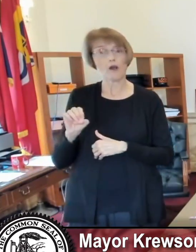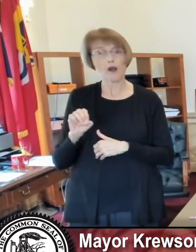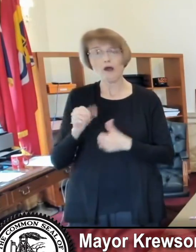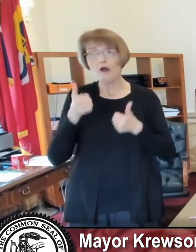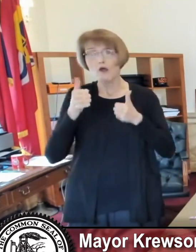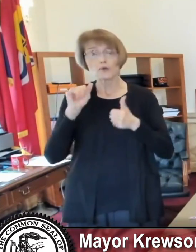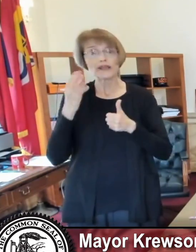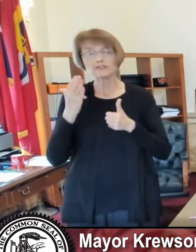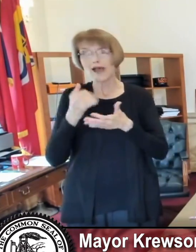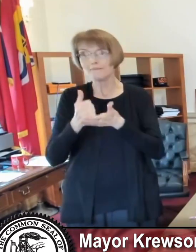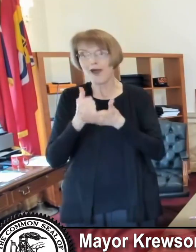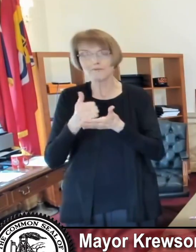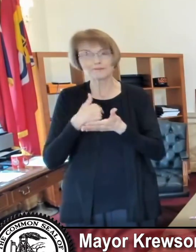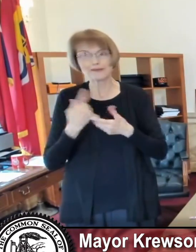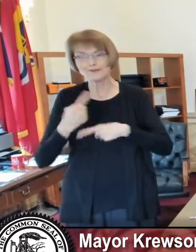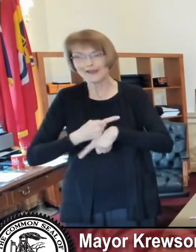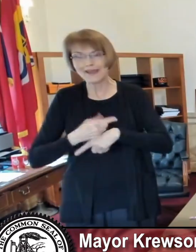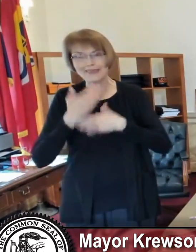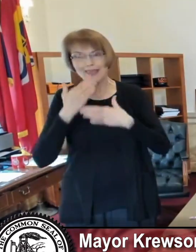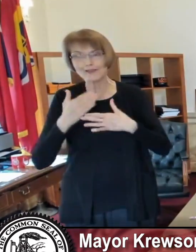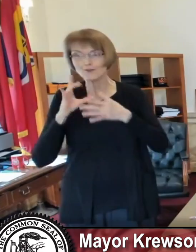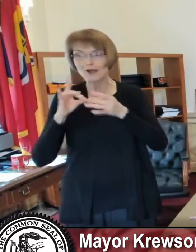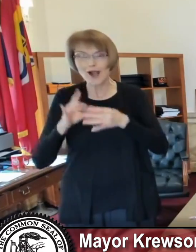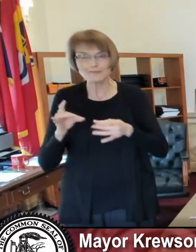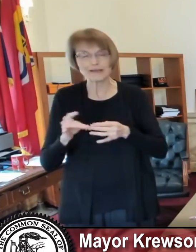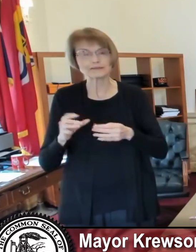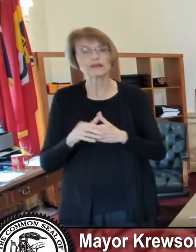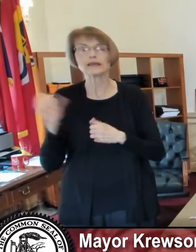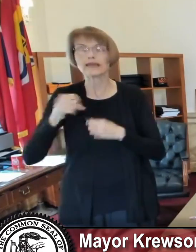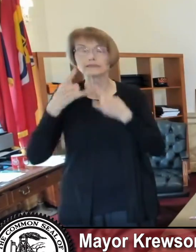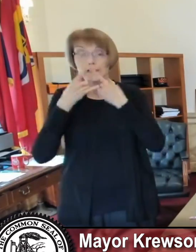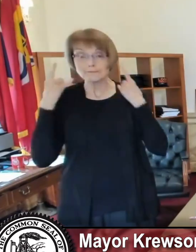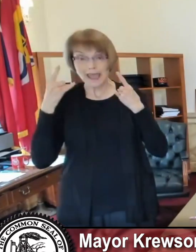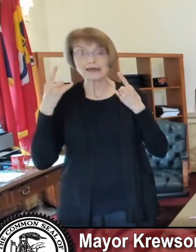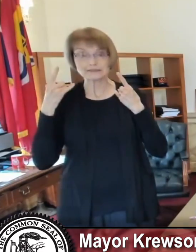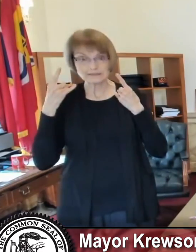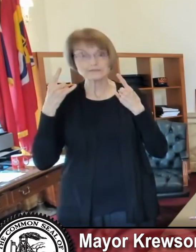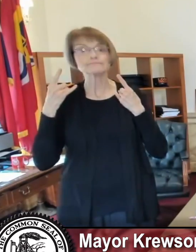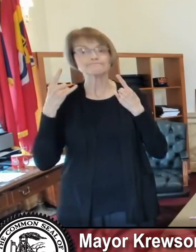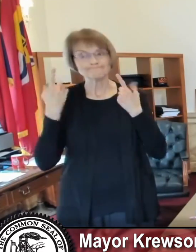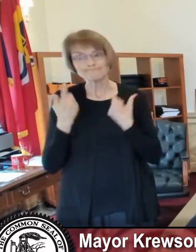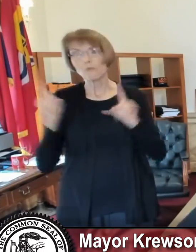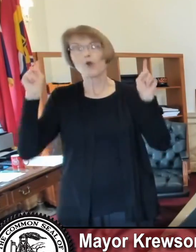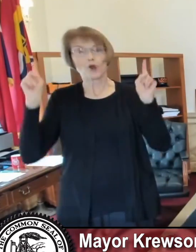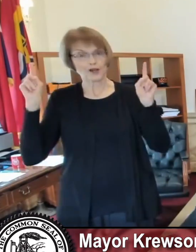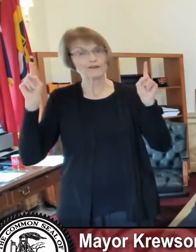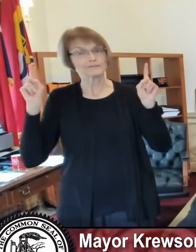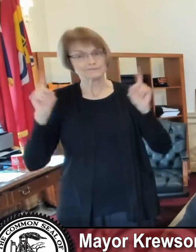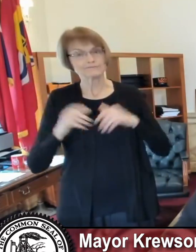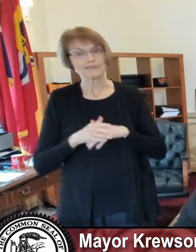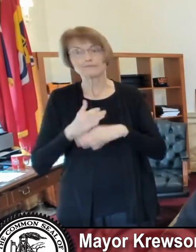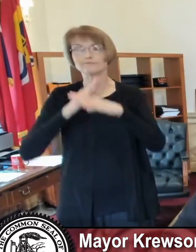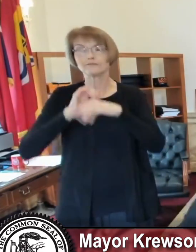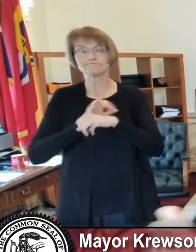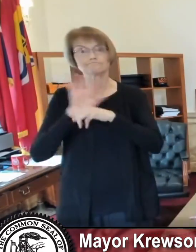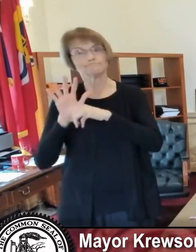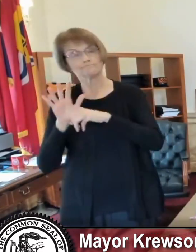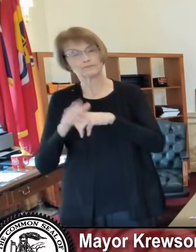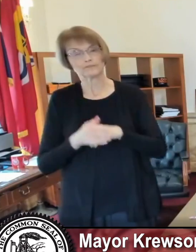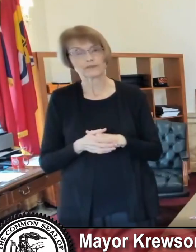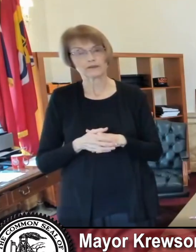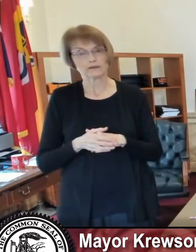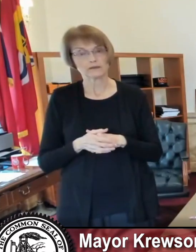our mask mandate remains in place. The 6-foot social distancing for right now is remaining in place, washing your